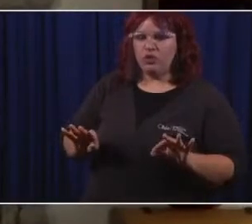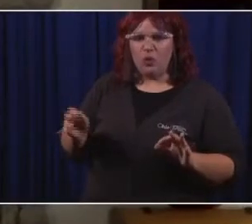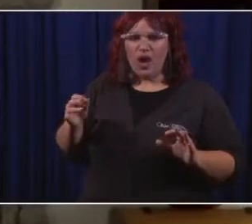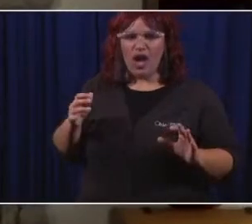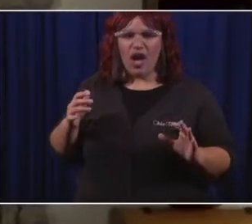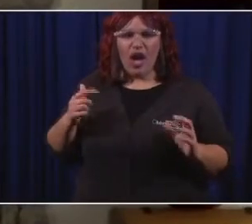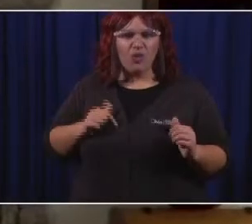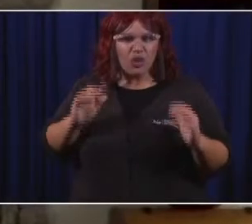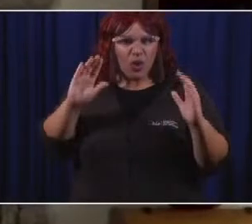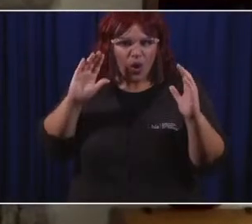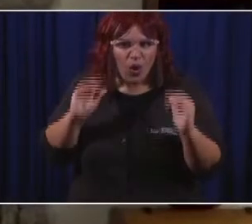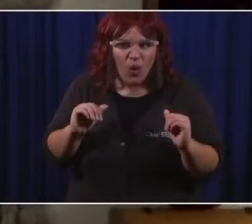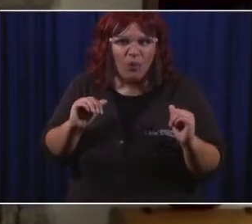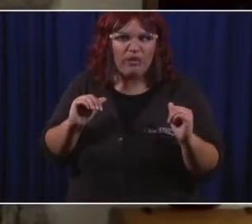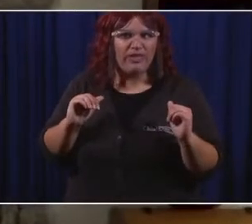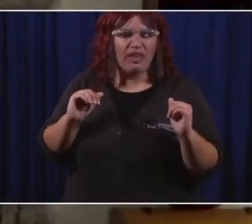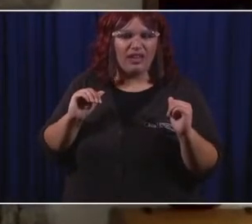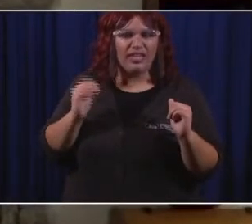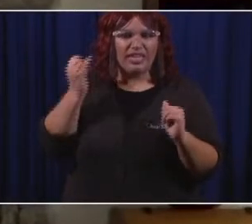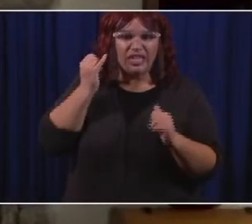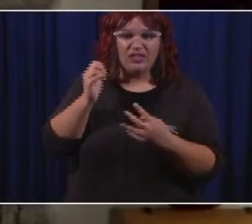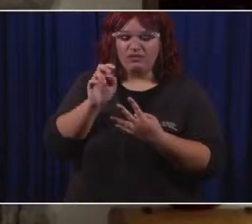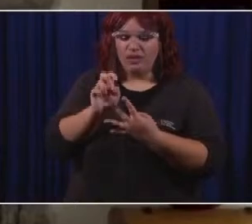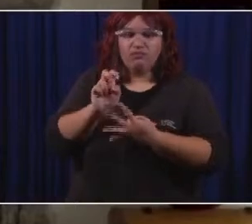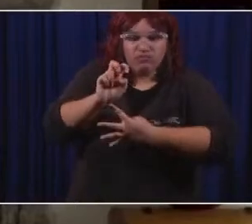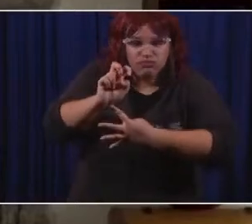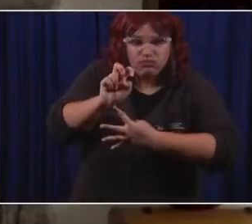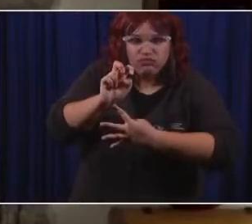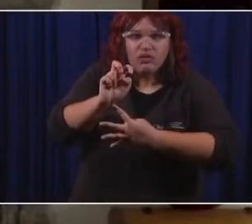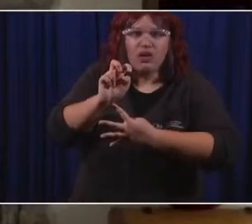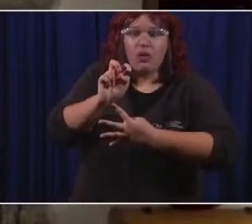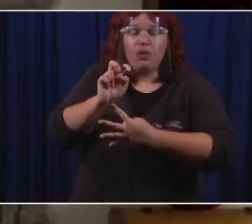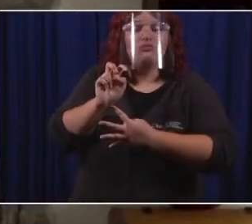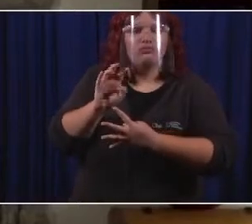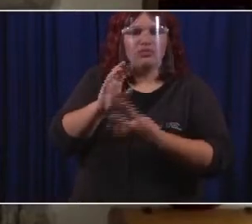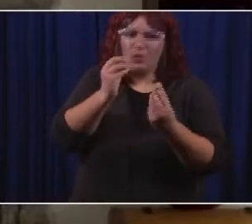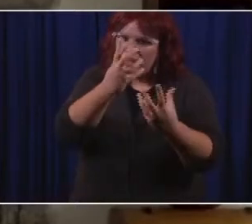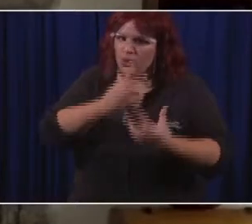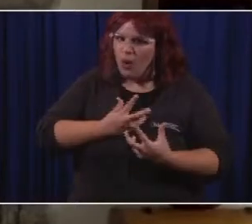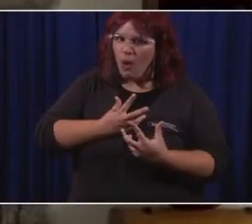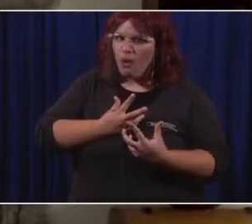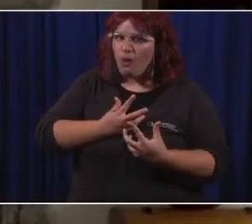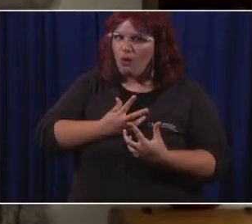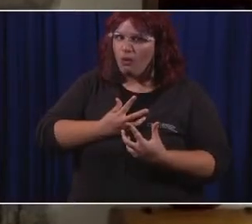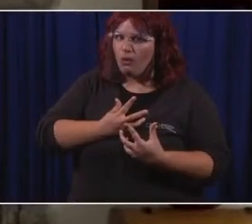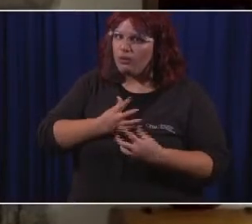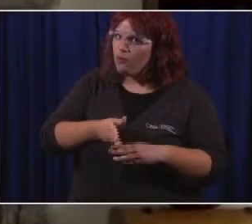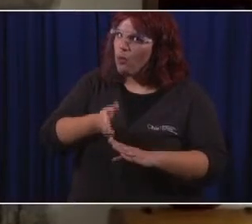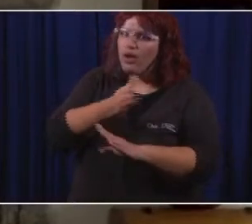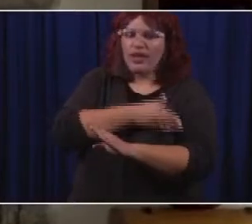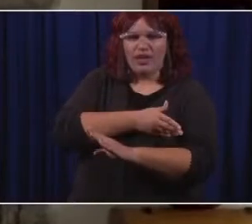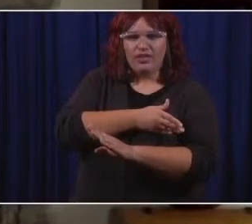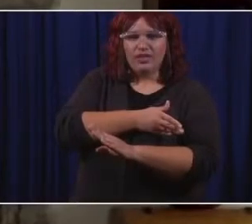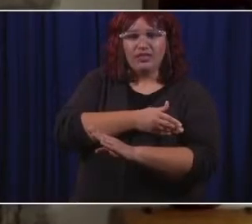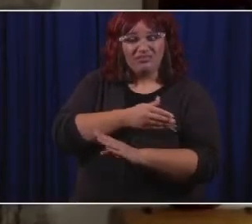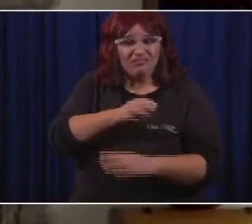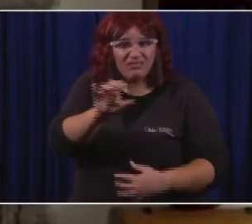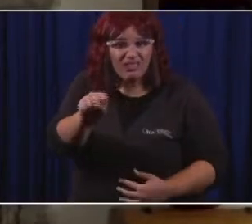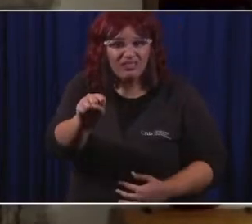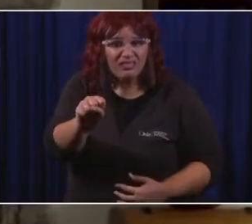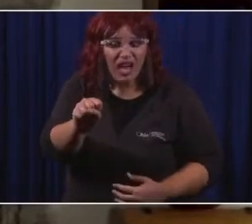No, this is on data, basically on data. We've got 3 counties that could go purple.